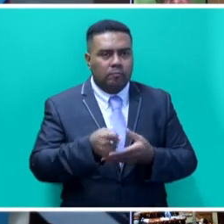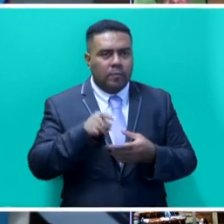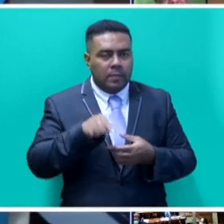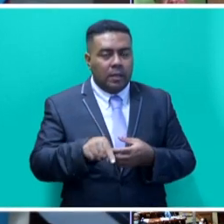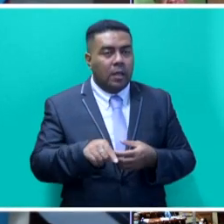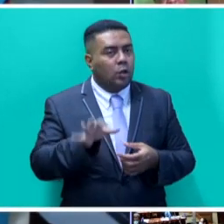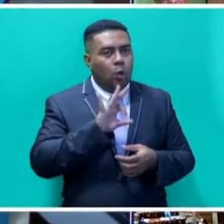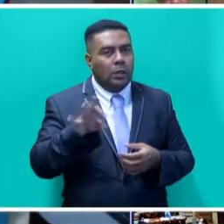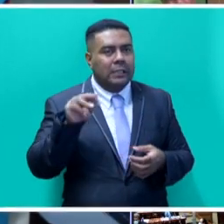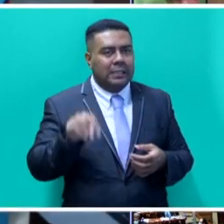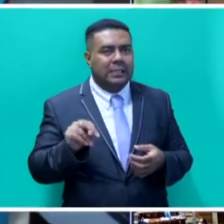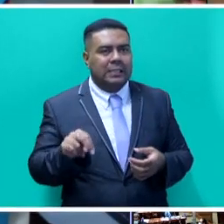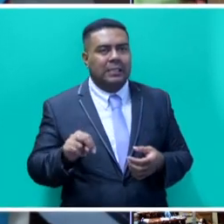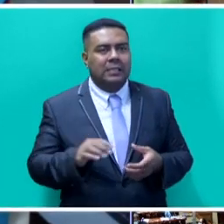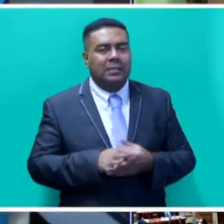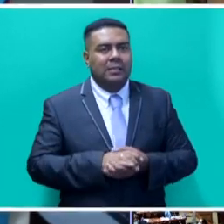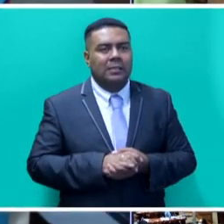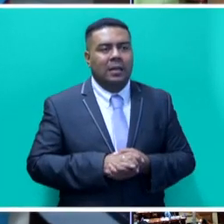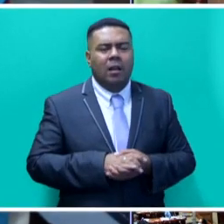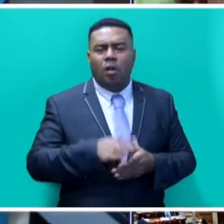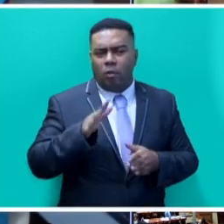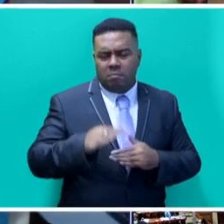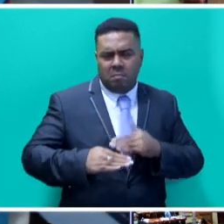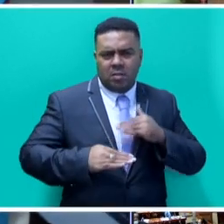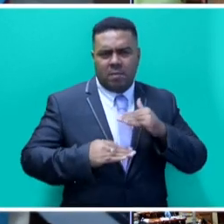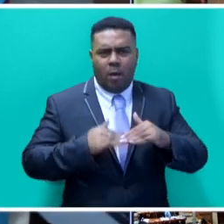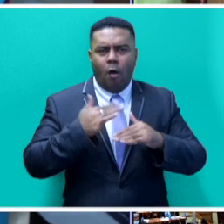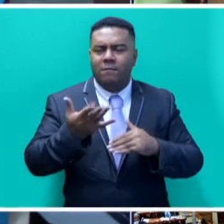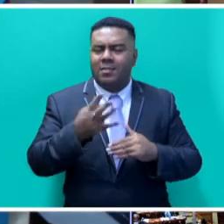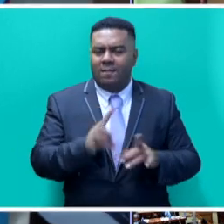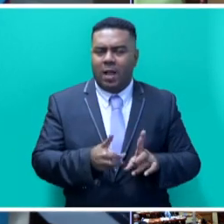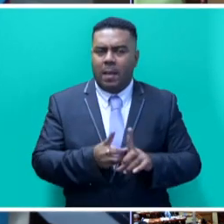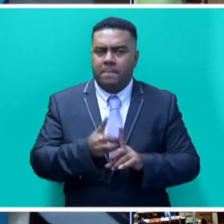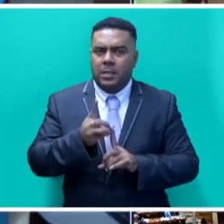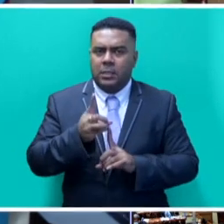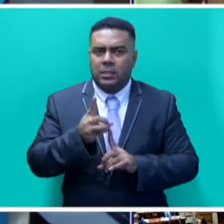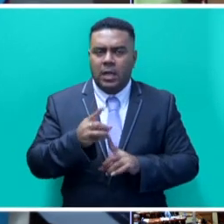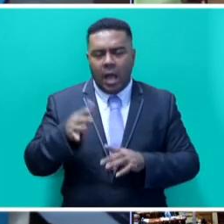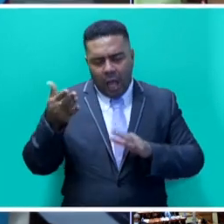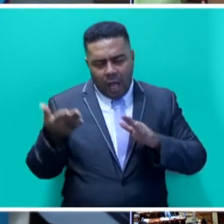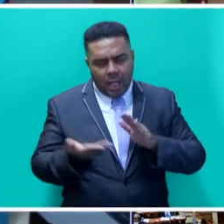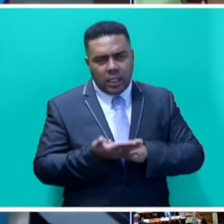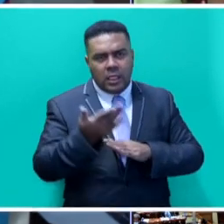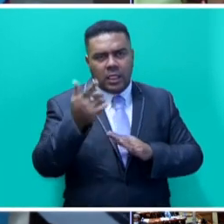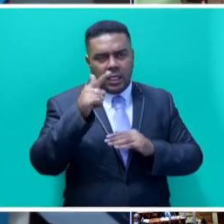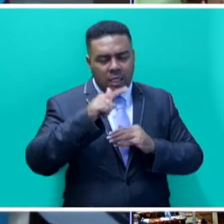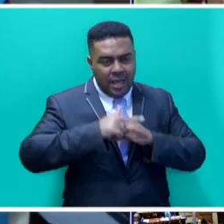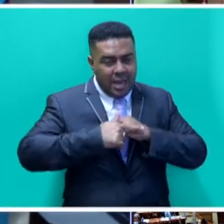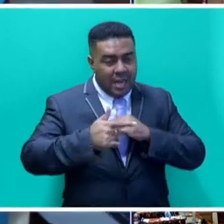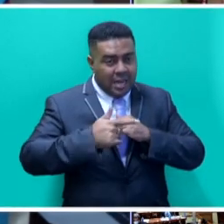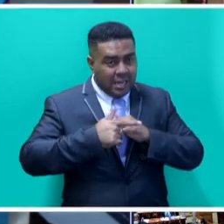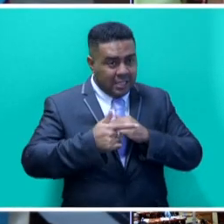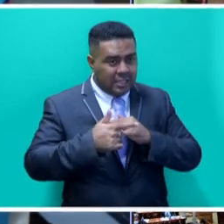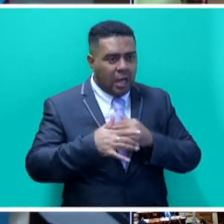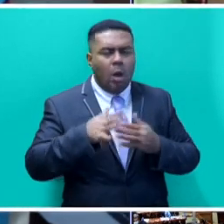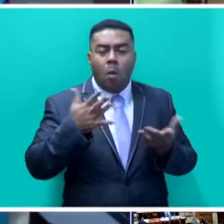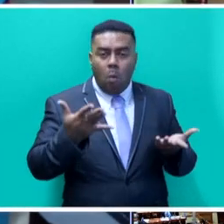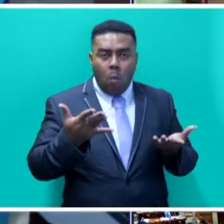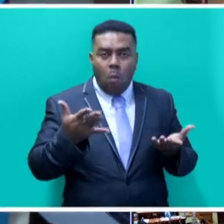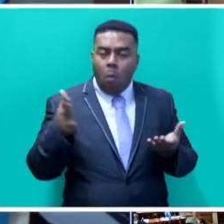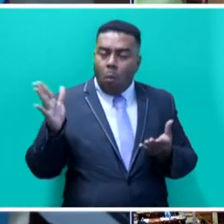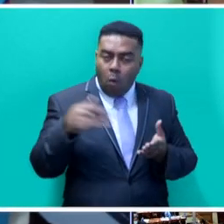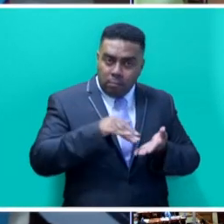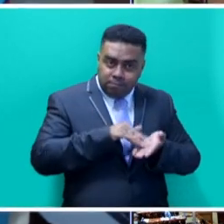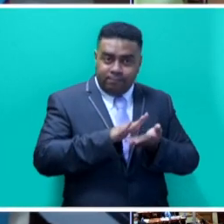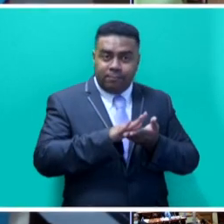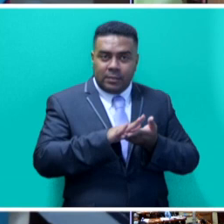need to be involved at every baby step of development on the lease. with this amendment passed by Parliament,